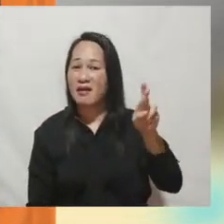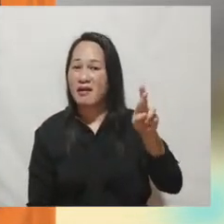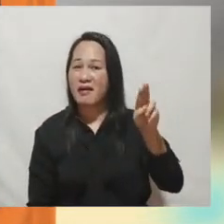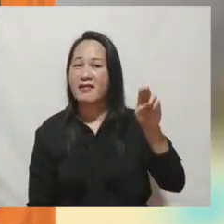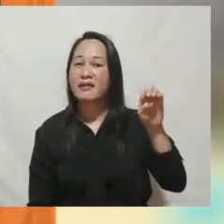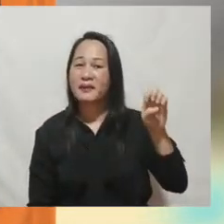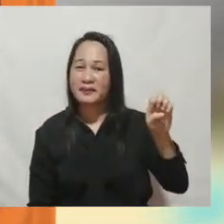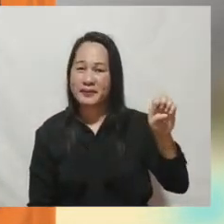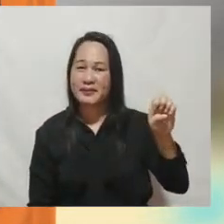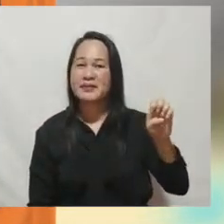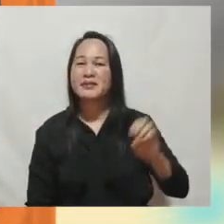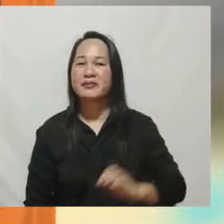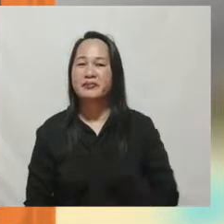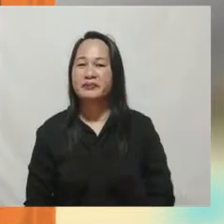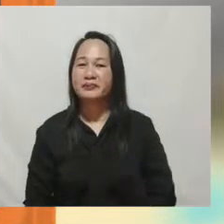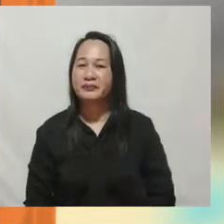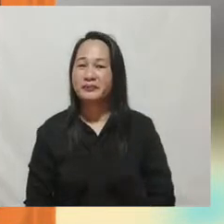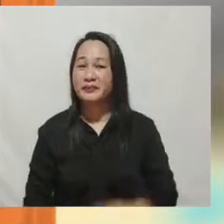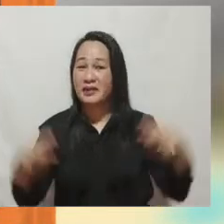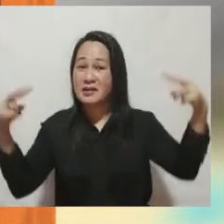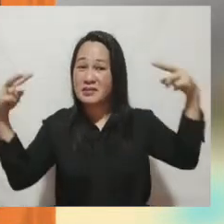S-T-A-R-E. Stare.